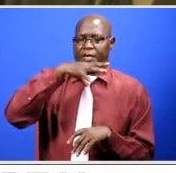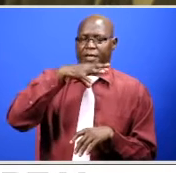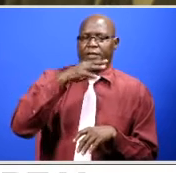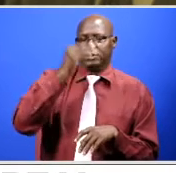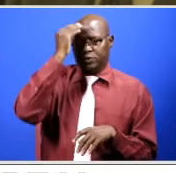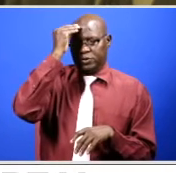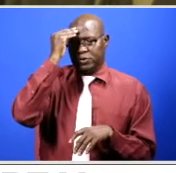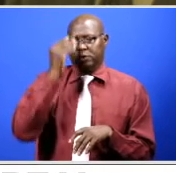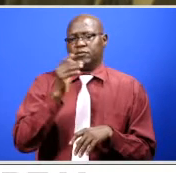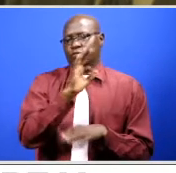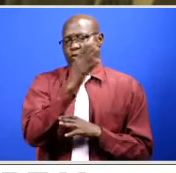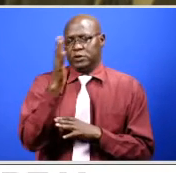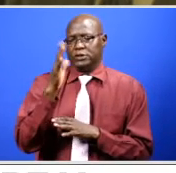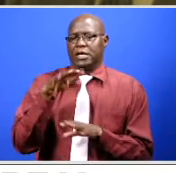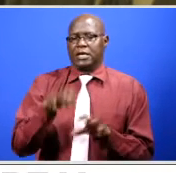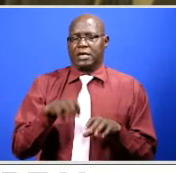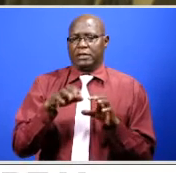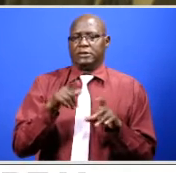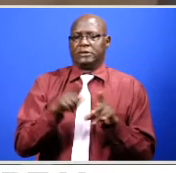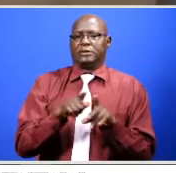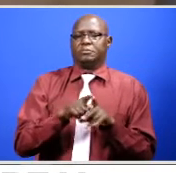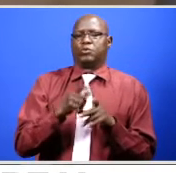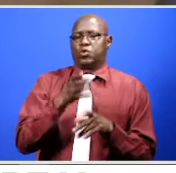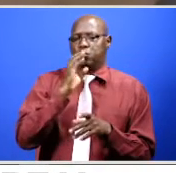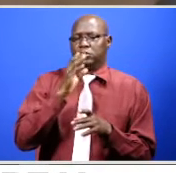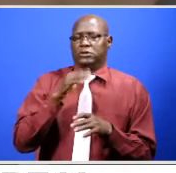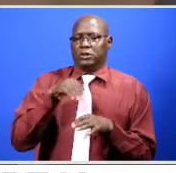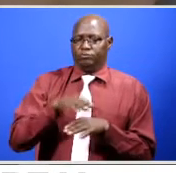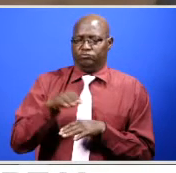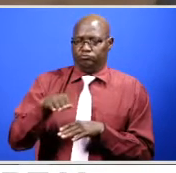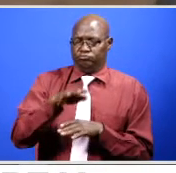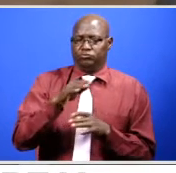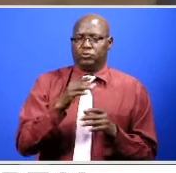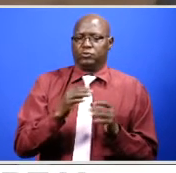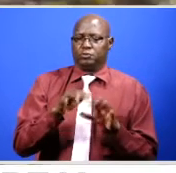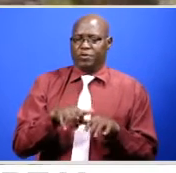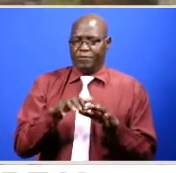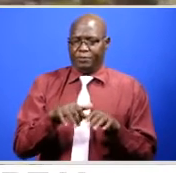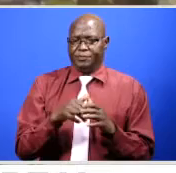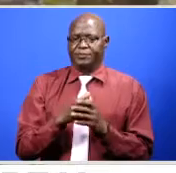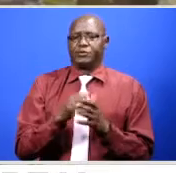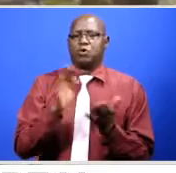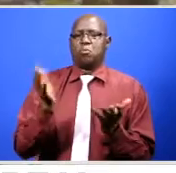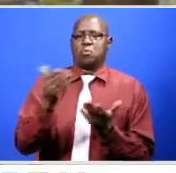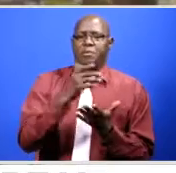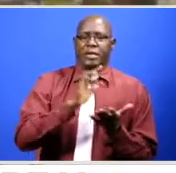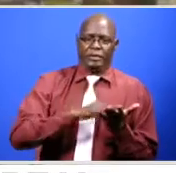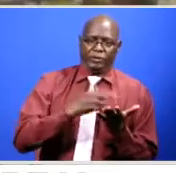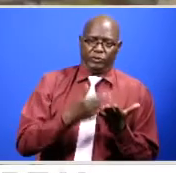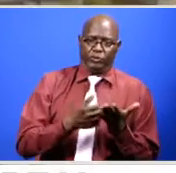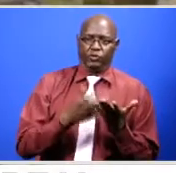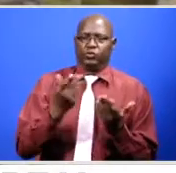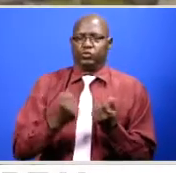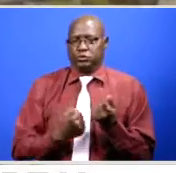security, forestry, agriculture, and irrigation. The committee will also be tasked in mobilizing resources to supplement the government's